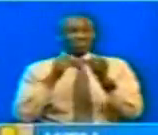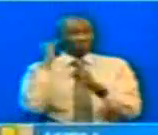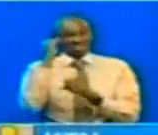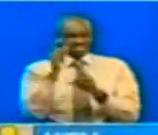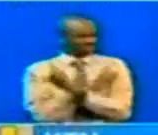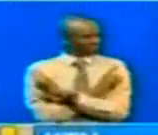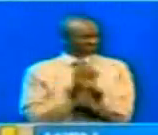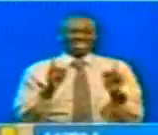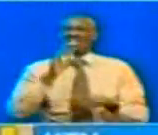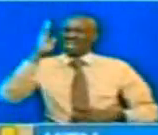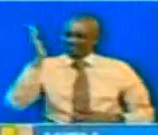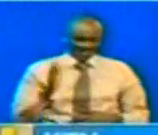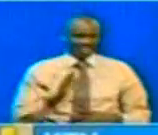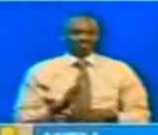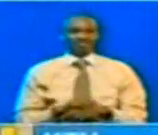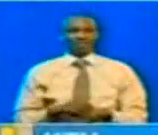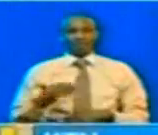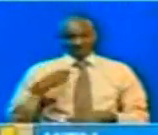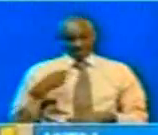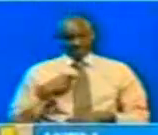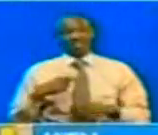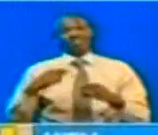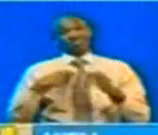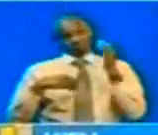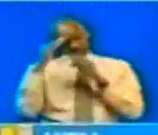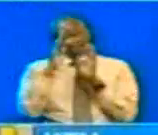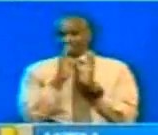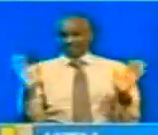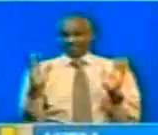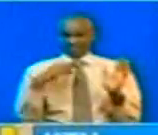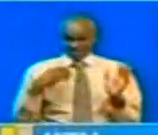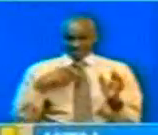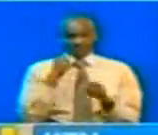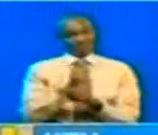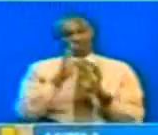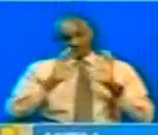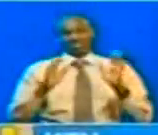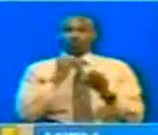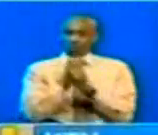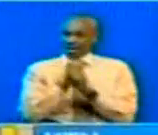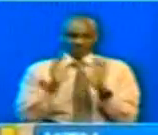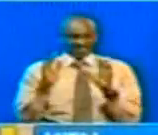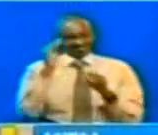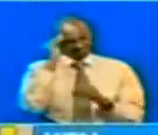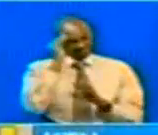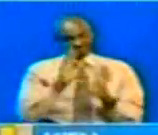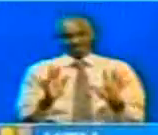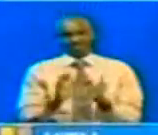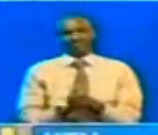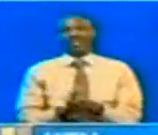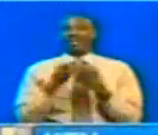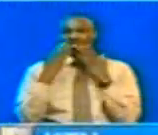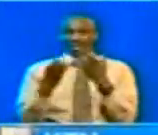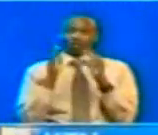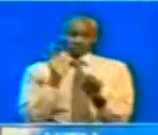I don't think that will ever change. Okay. I'm a technocrat, has always been, mm-hmm. and I will finish at technocrat level. Okay, all right, okay, we'll leave it at that.